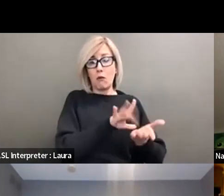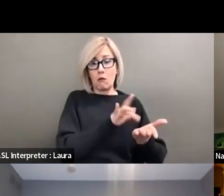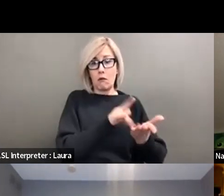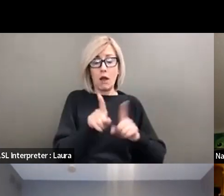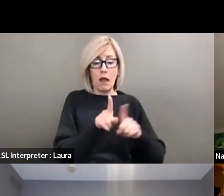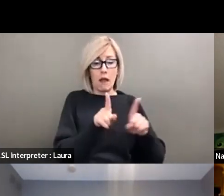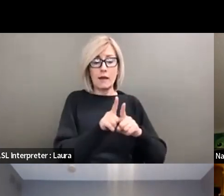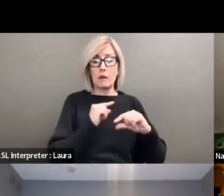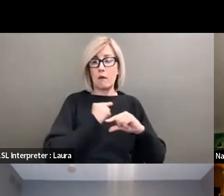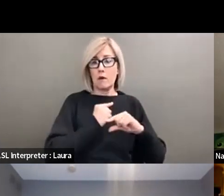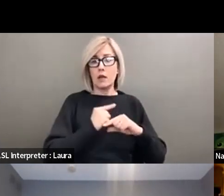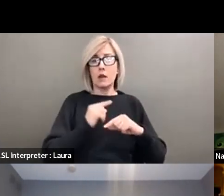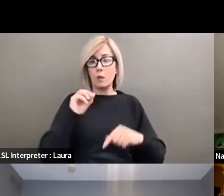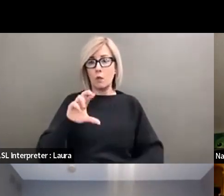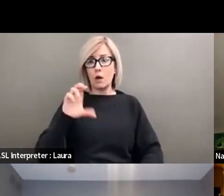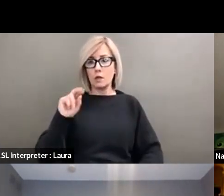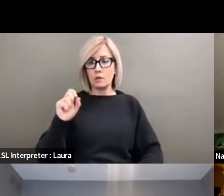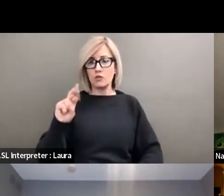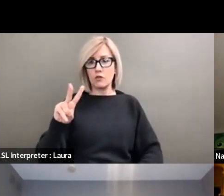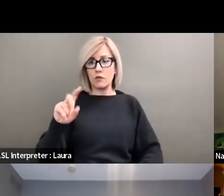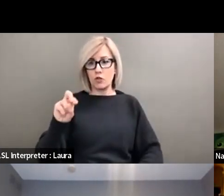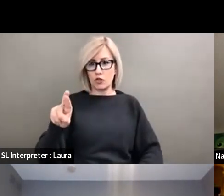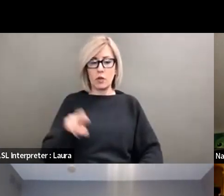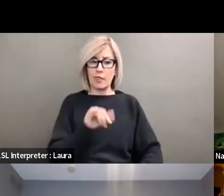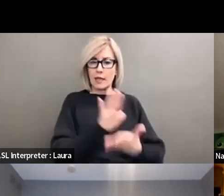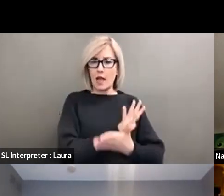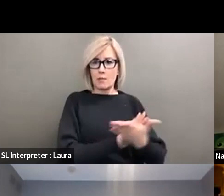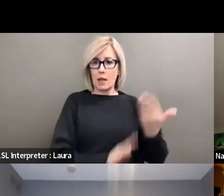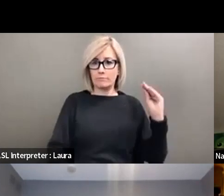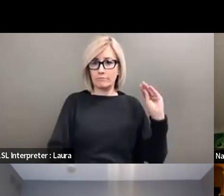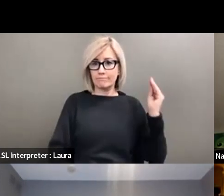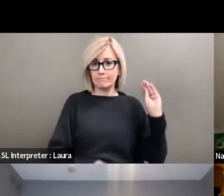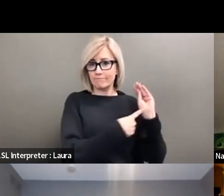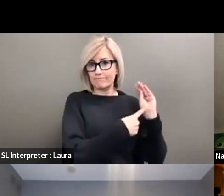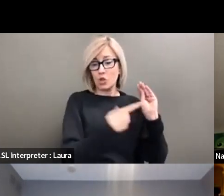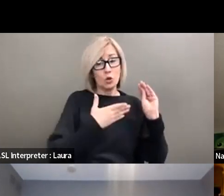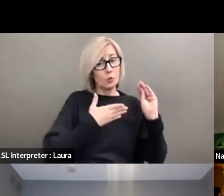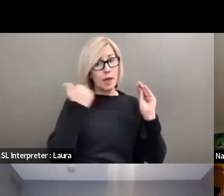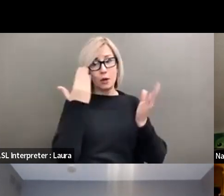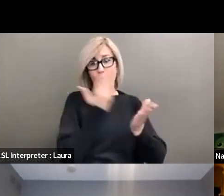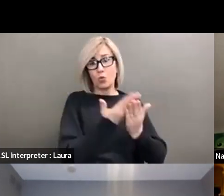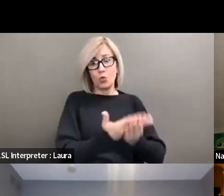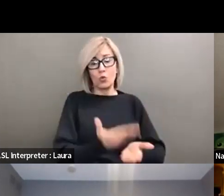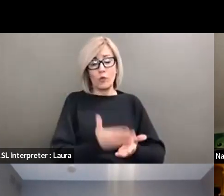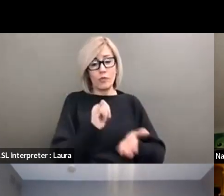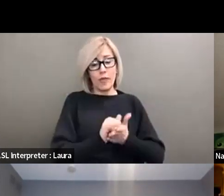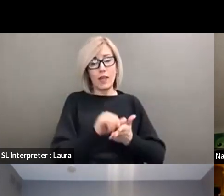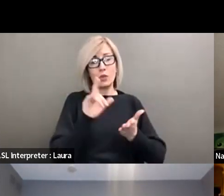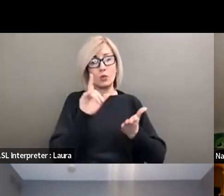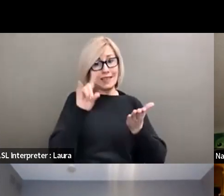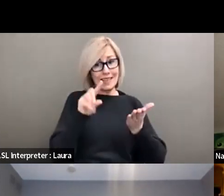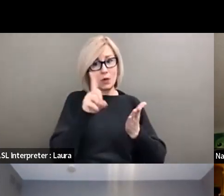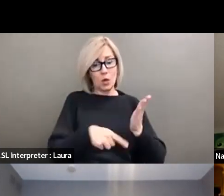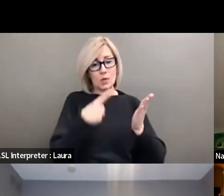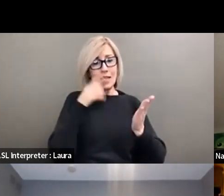guardian or conservator, that document is there, and you darn well better be able to show that you did the things that you said you were going to do.